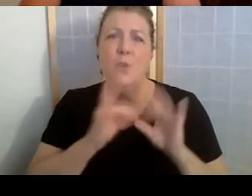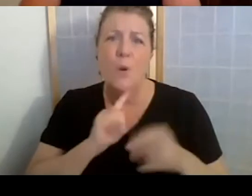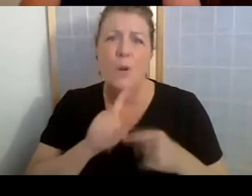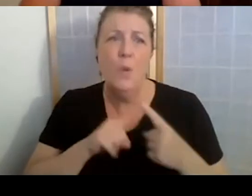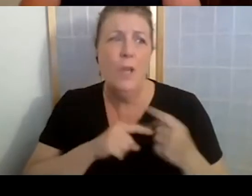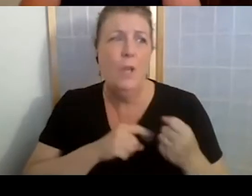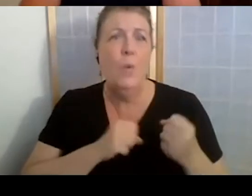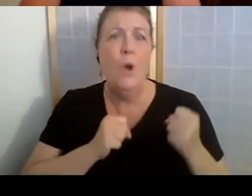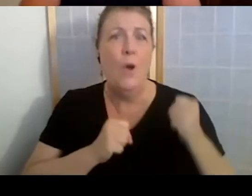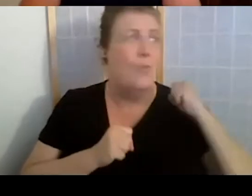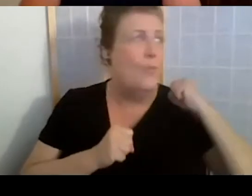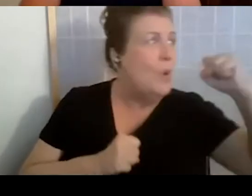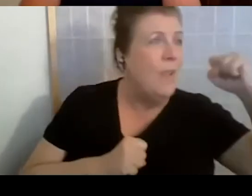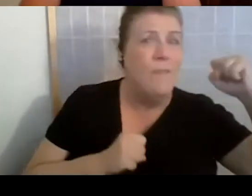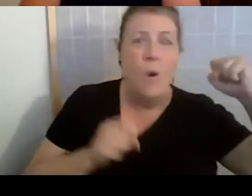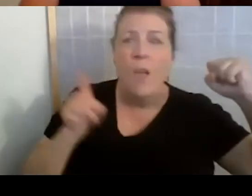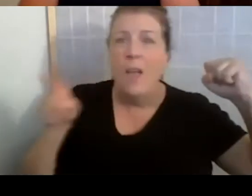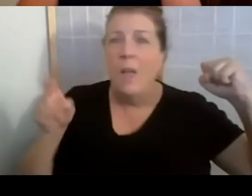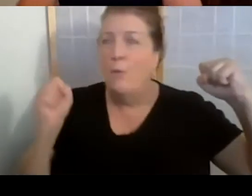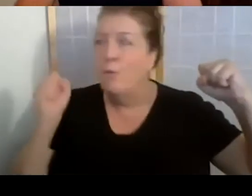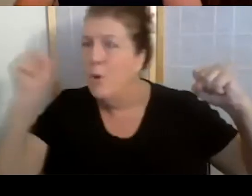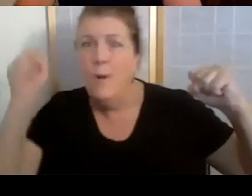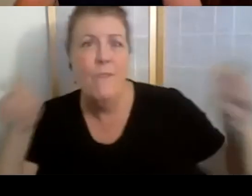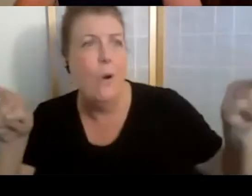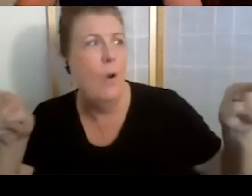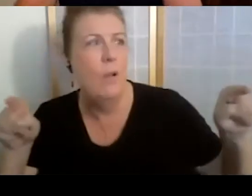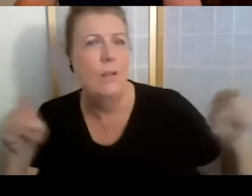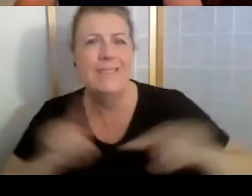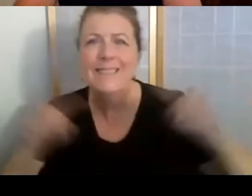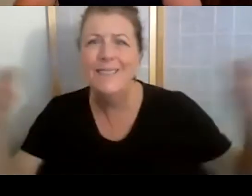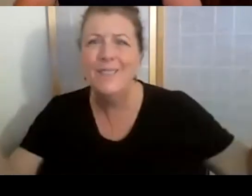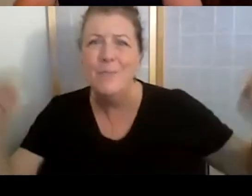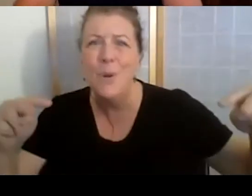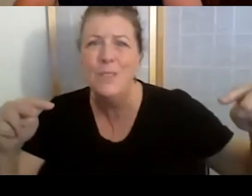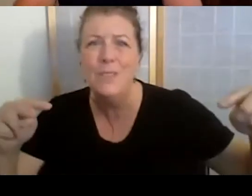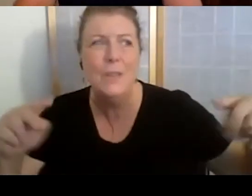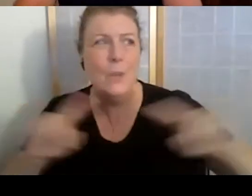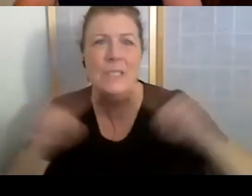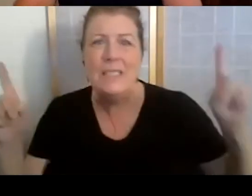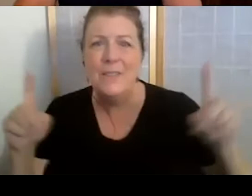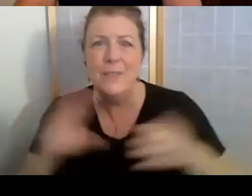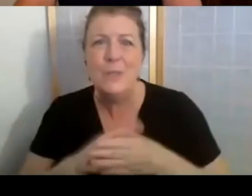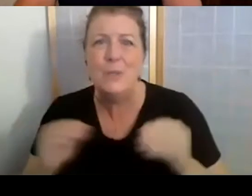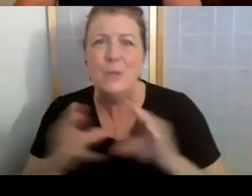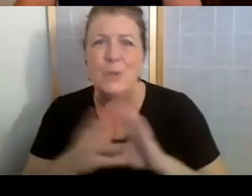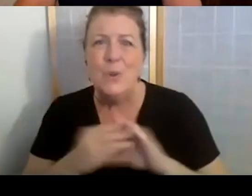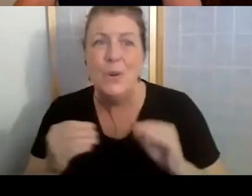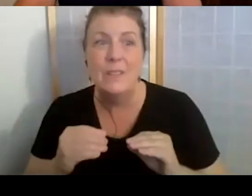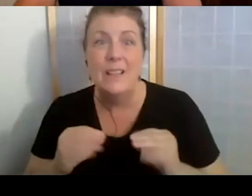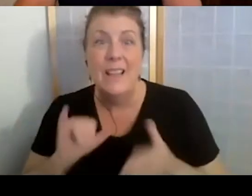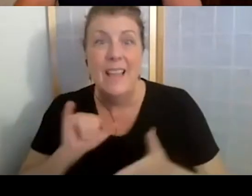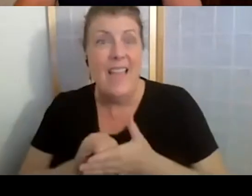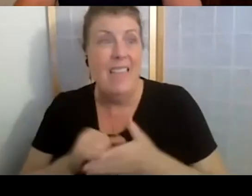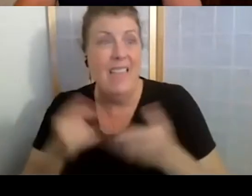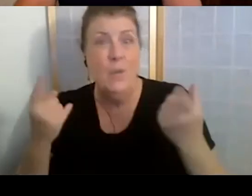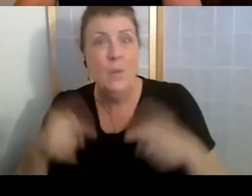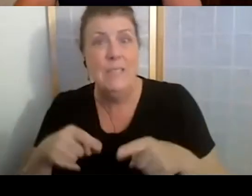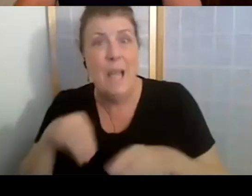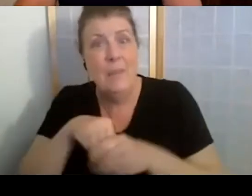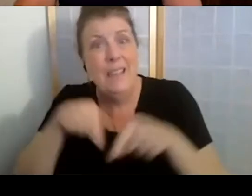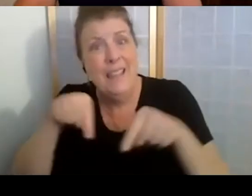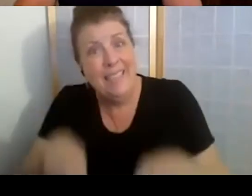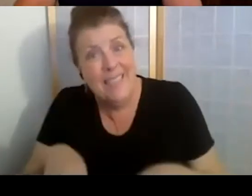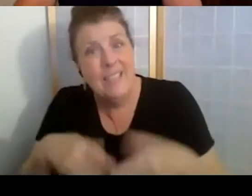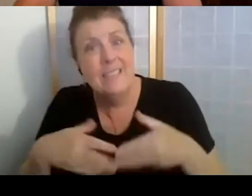And this is, you know, what's gone on in this country for so long. It's really hard. It would be easier to